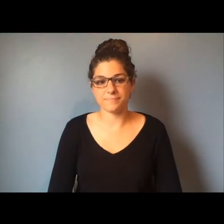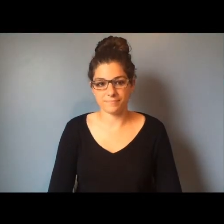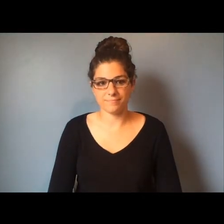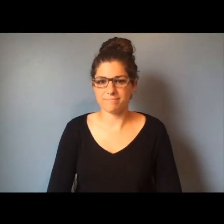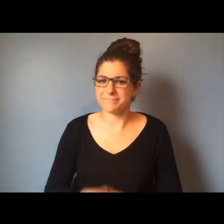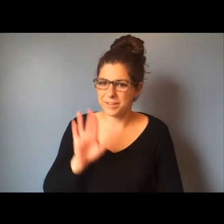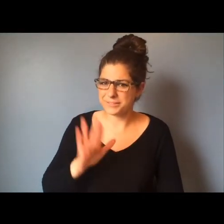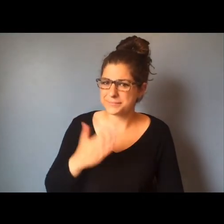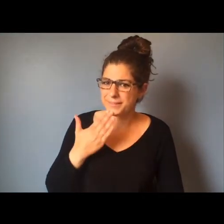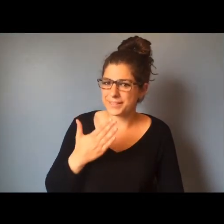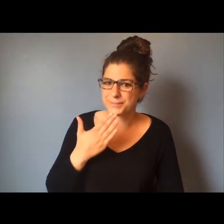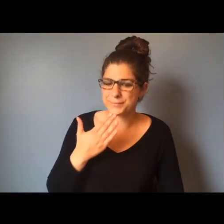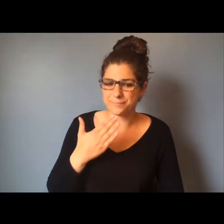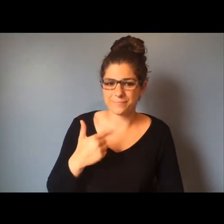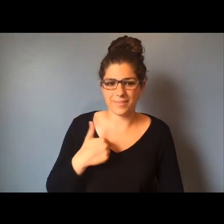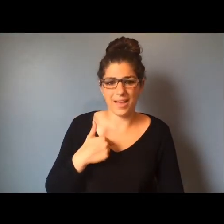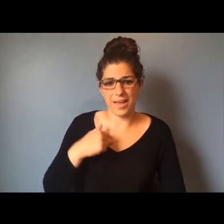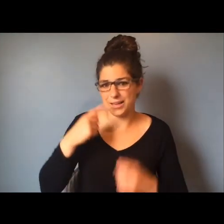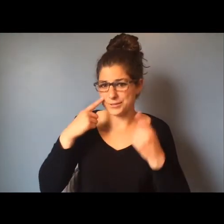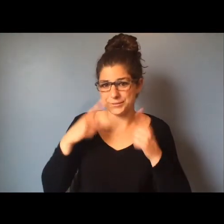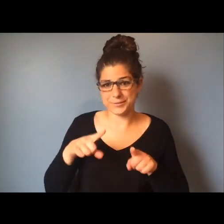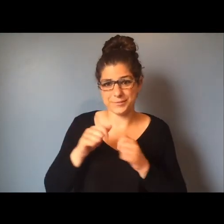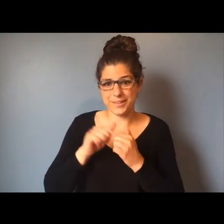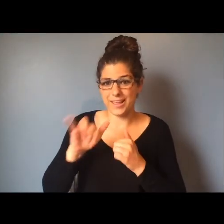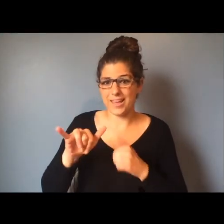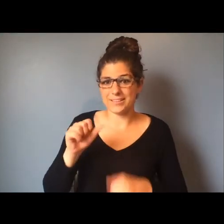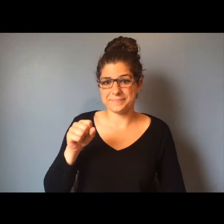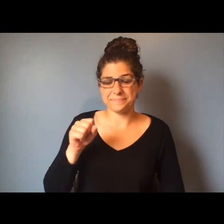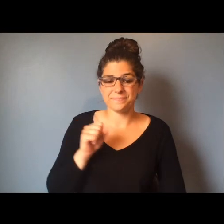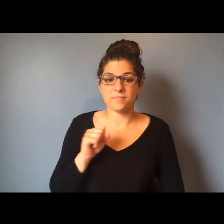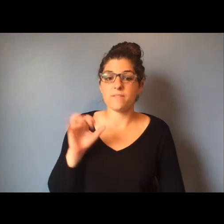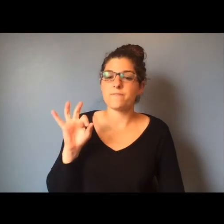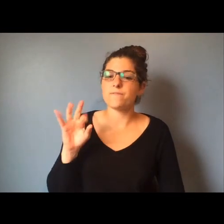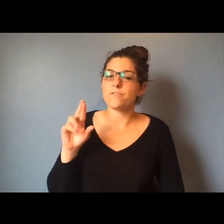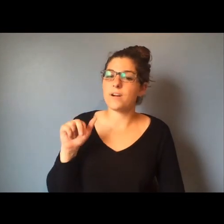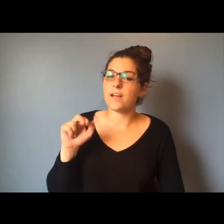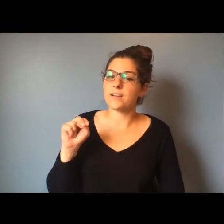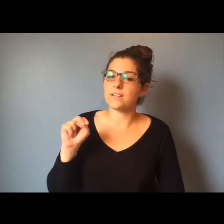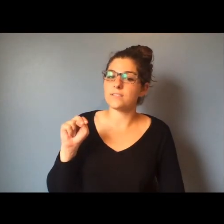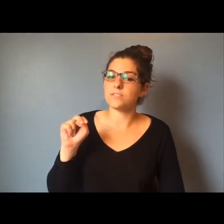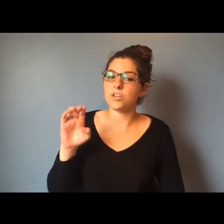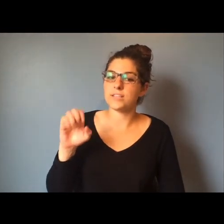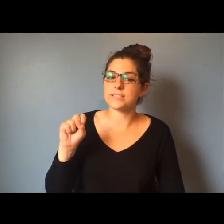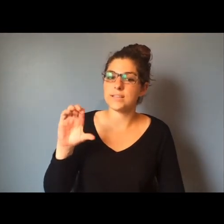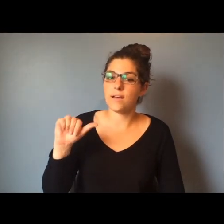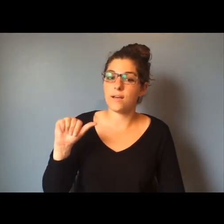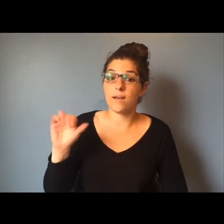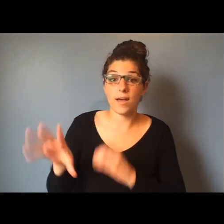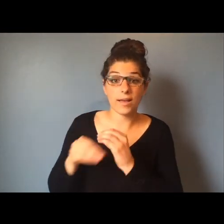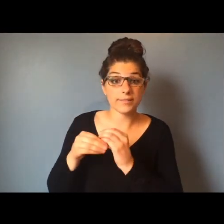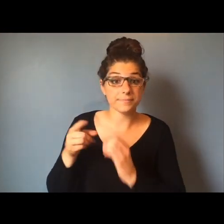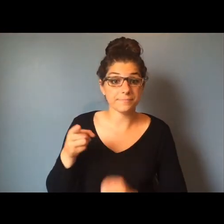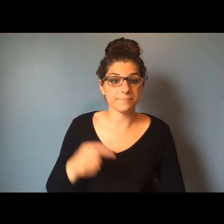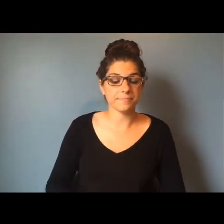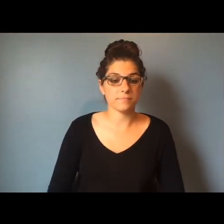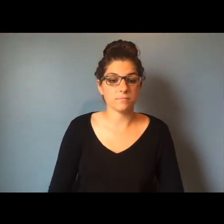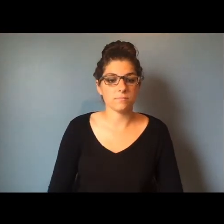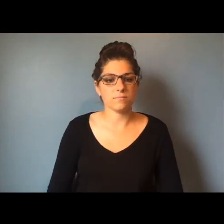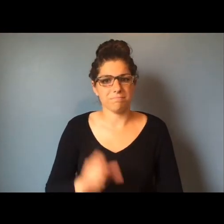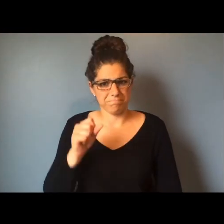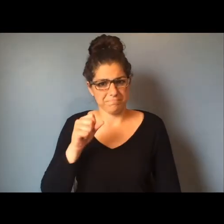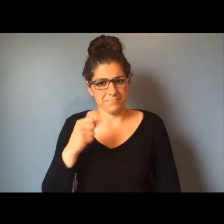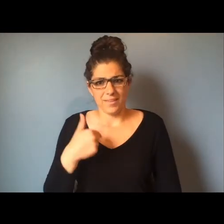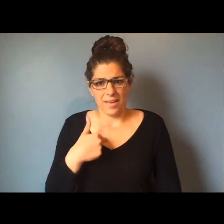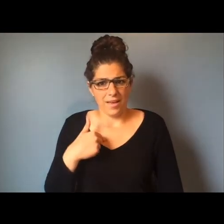Awesome, thank you. I agree there. Francesco, did you have anything else to add? Yeah, I mean,